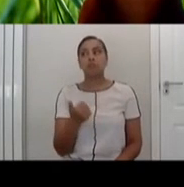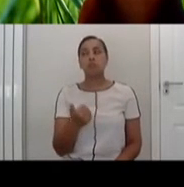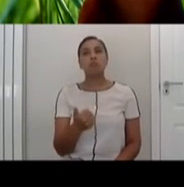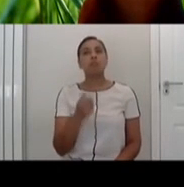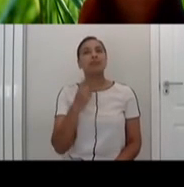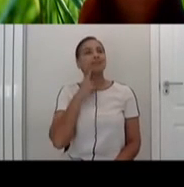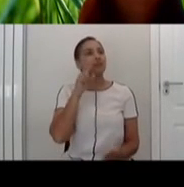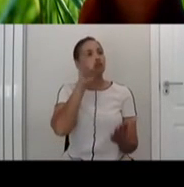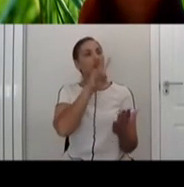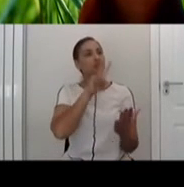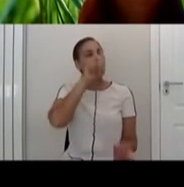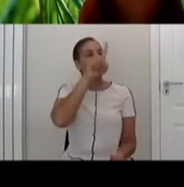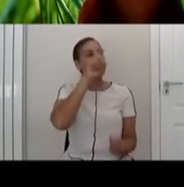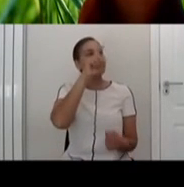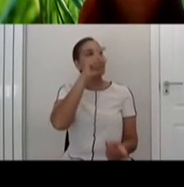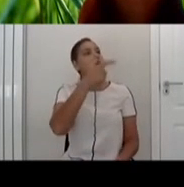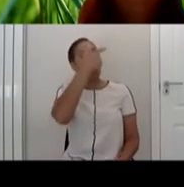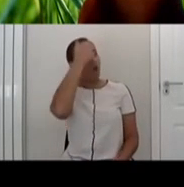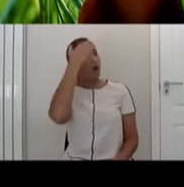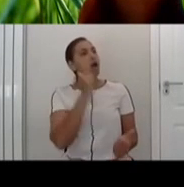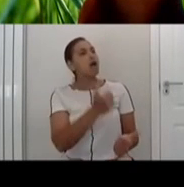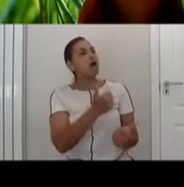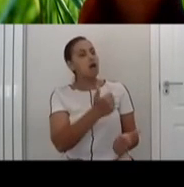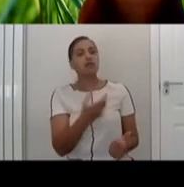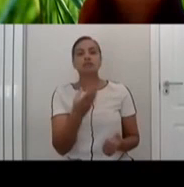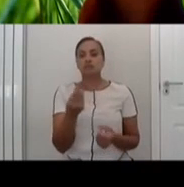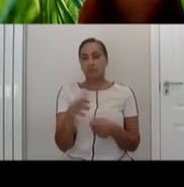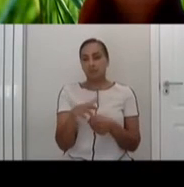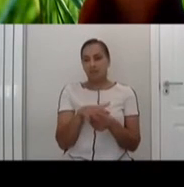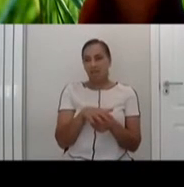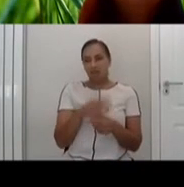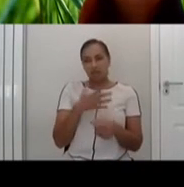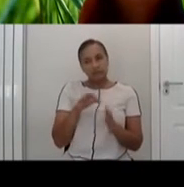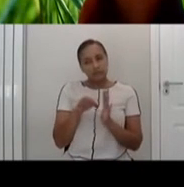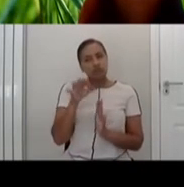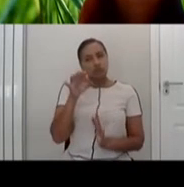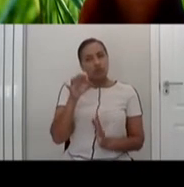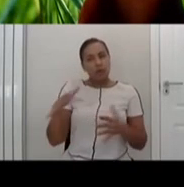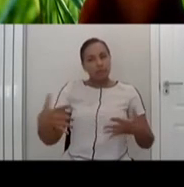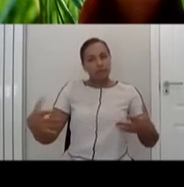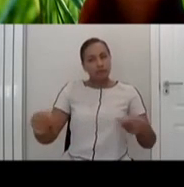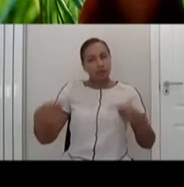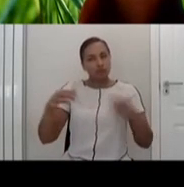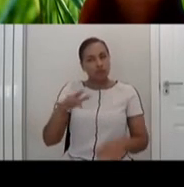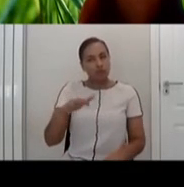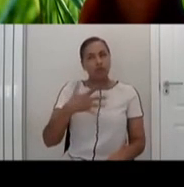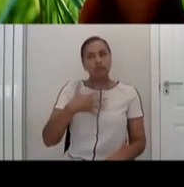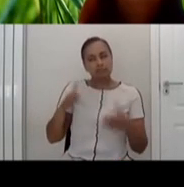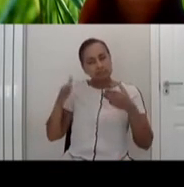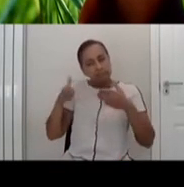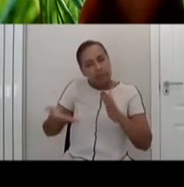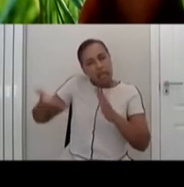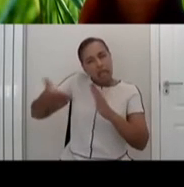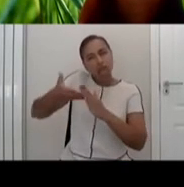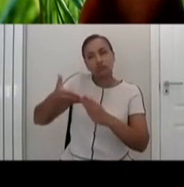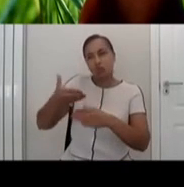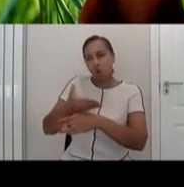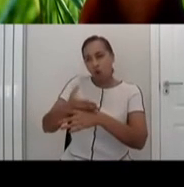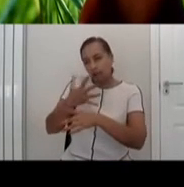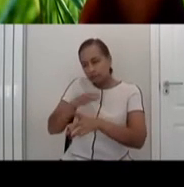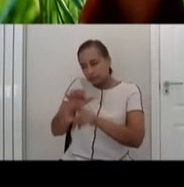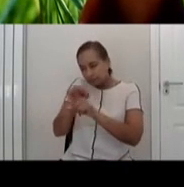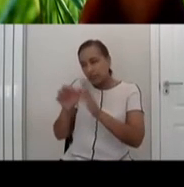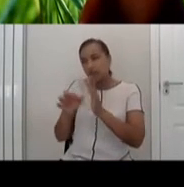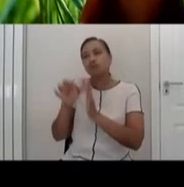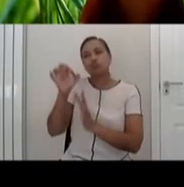recognize that this is still an area with lots of challenges and probably a lot more work to be done. And I know